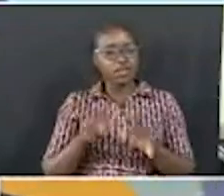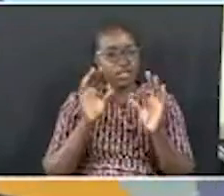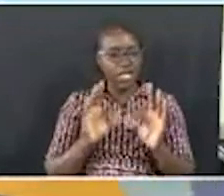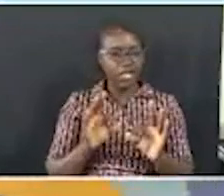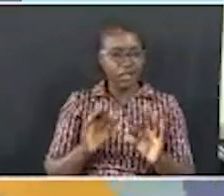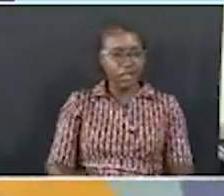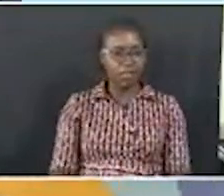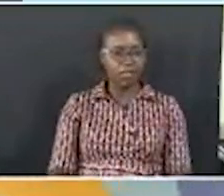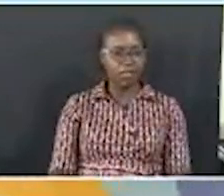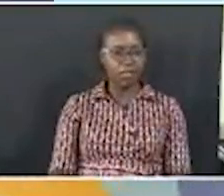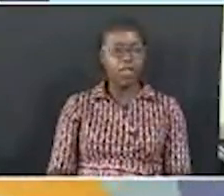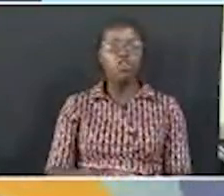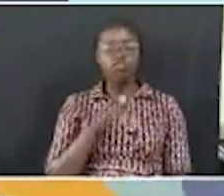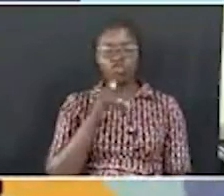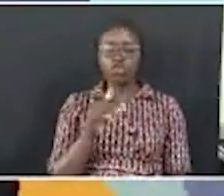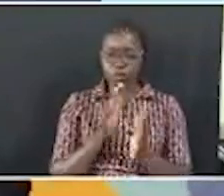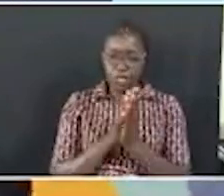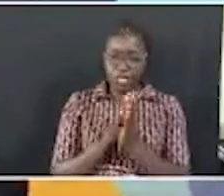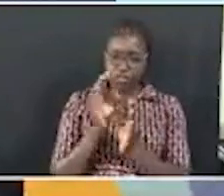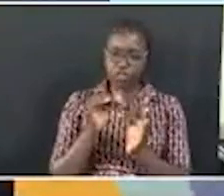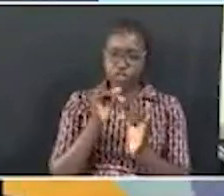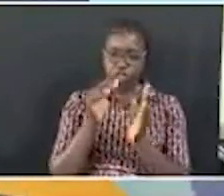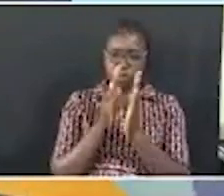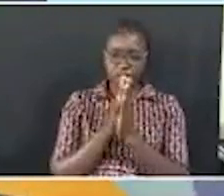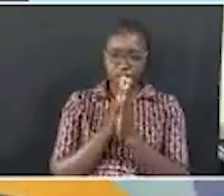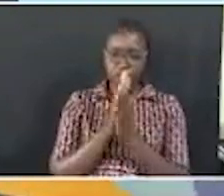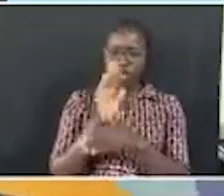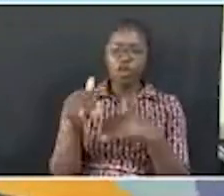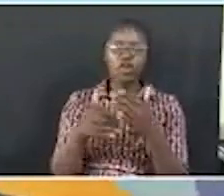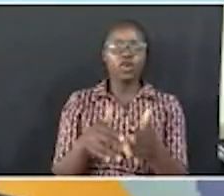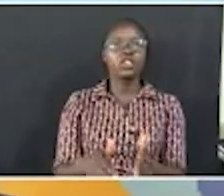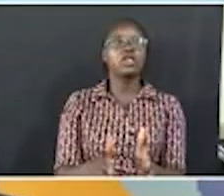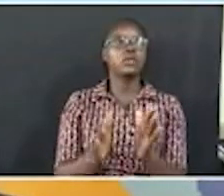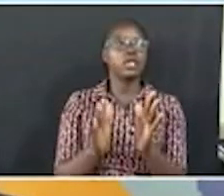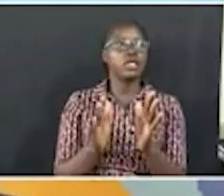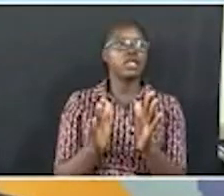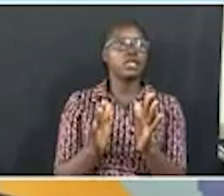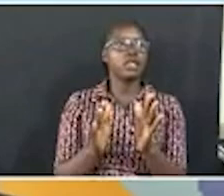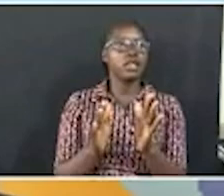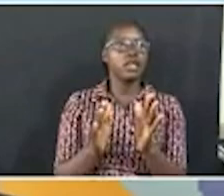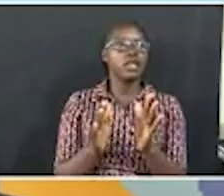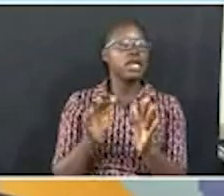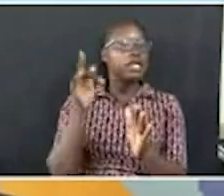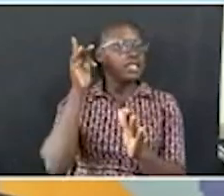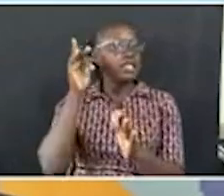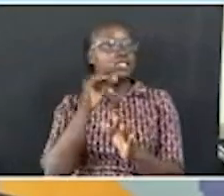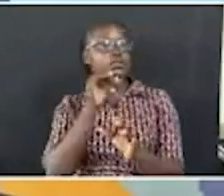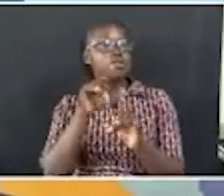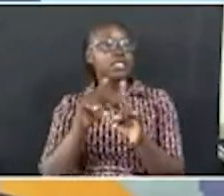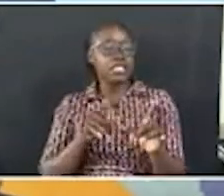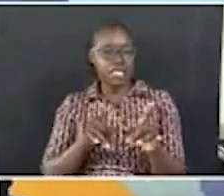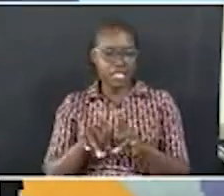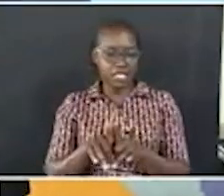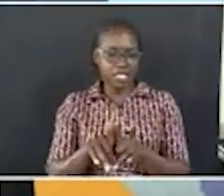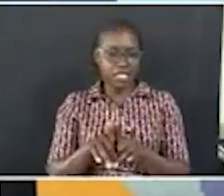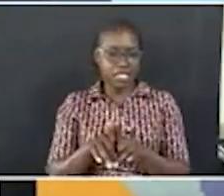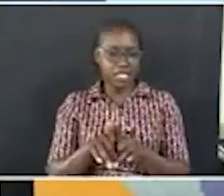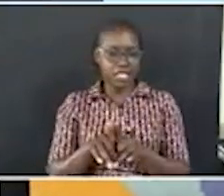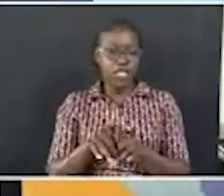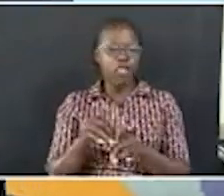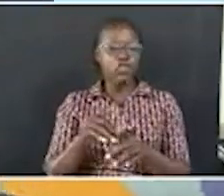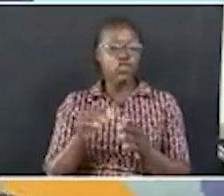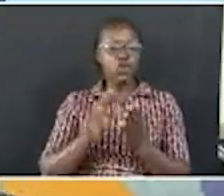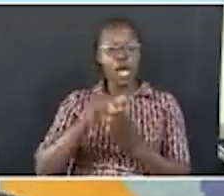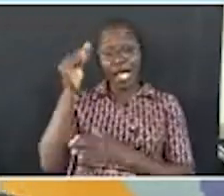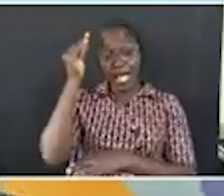your lifestyle. Don't pray if you won't pray all the way. Listen, brothers and sisters, your